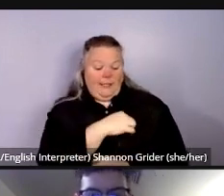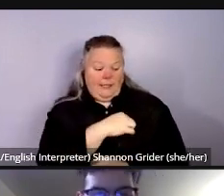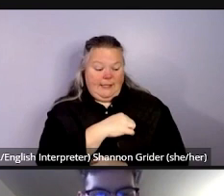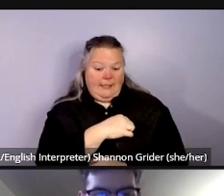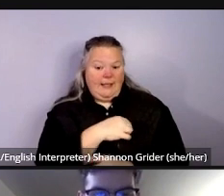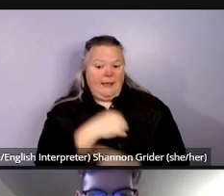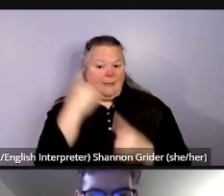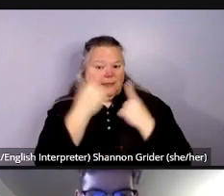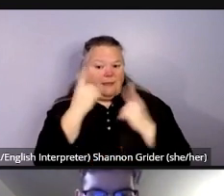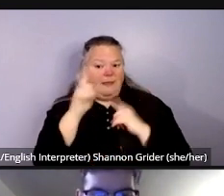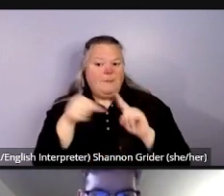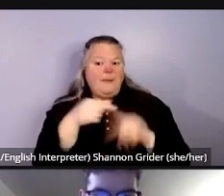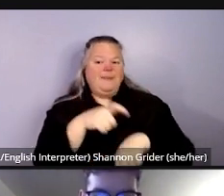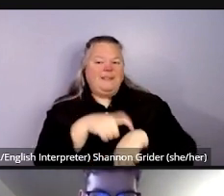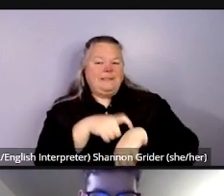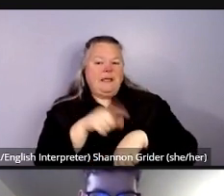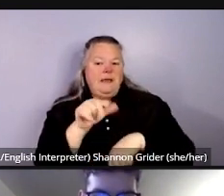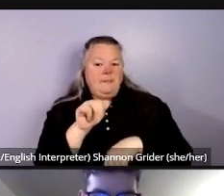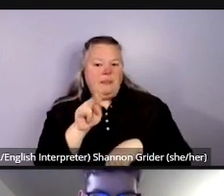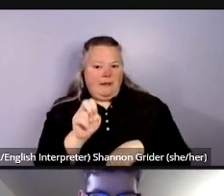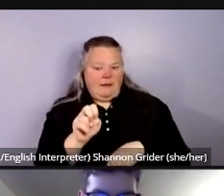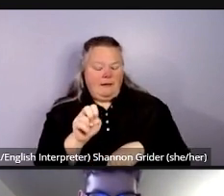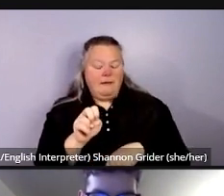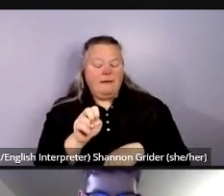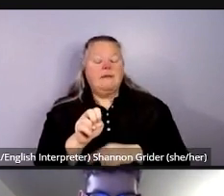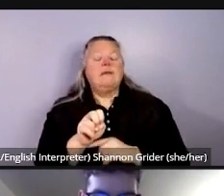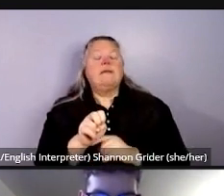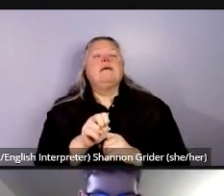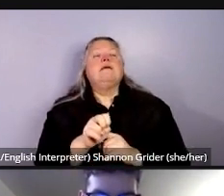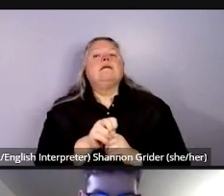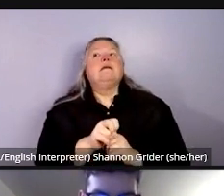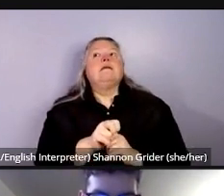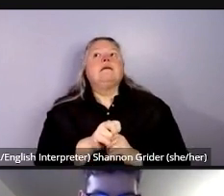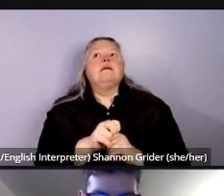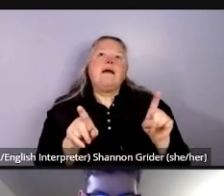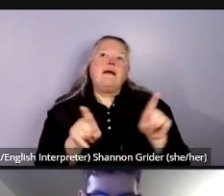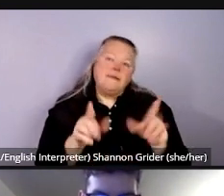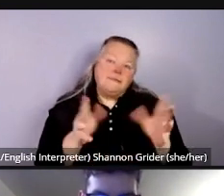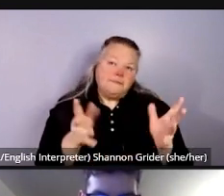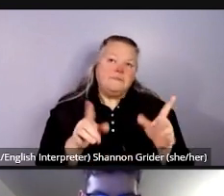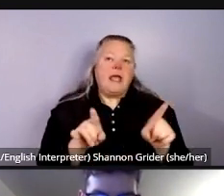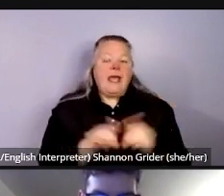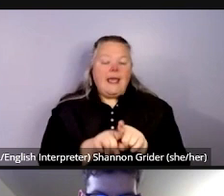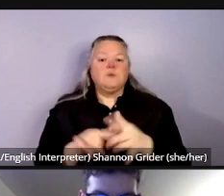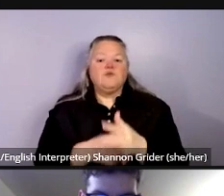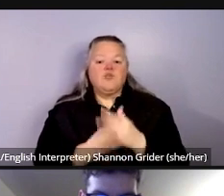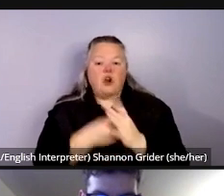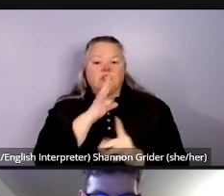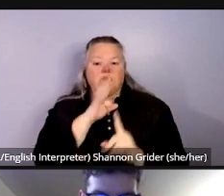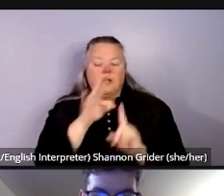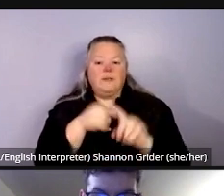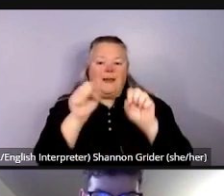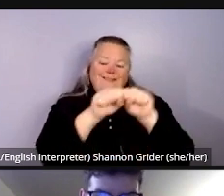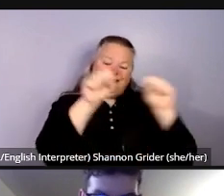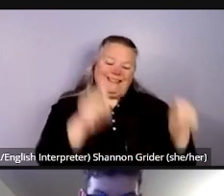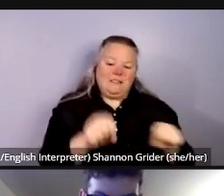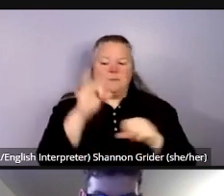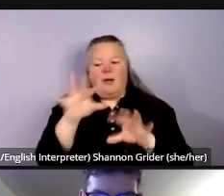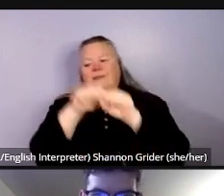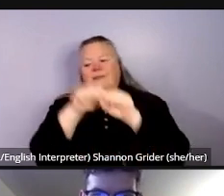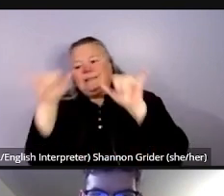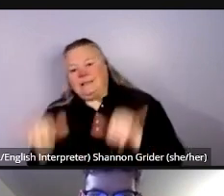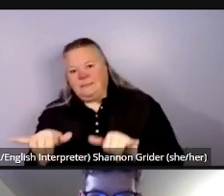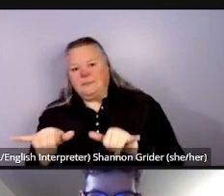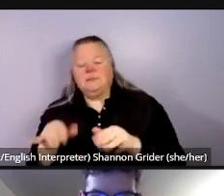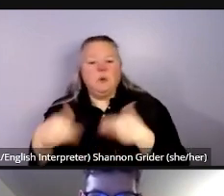the timeline for, as we've started to talk about this system of systems proposal and the menu